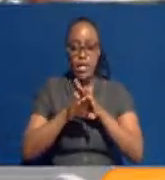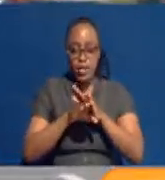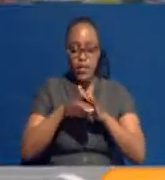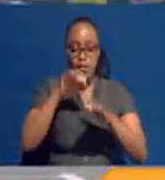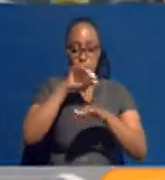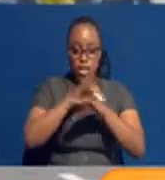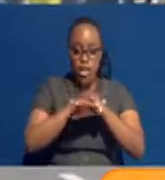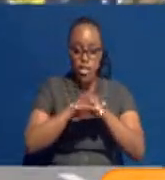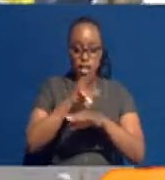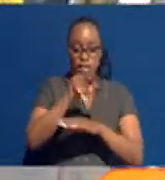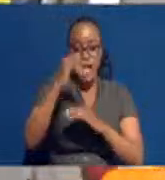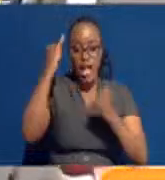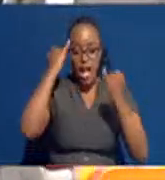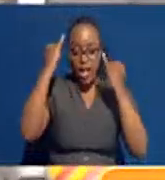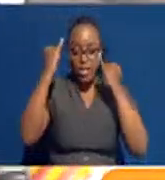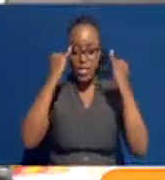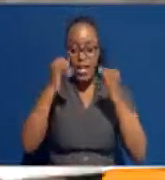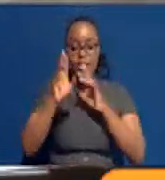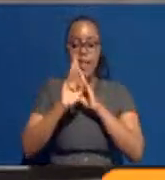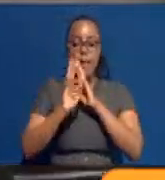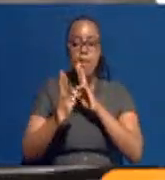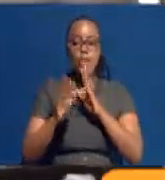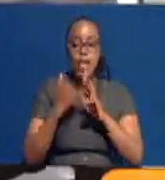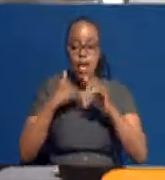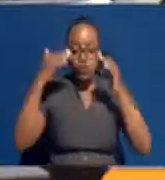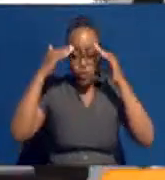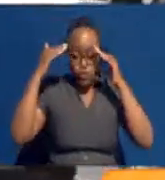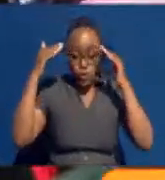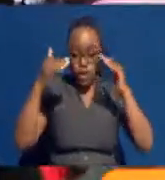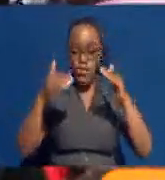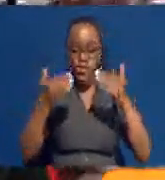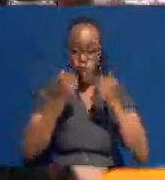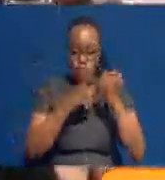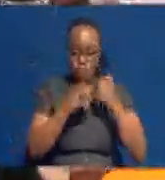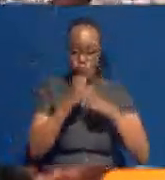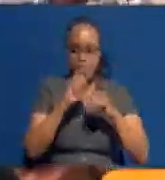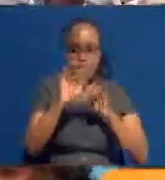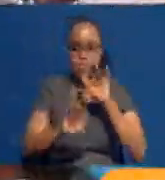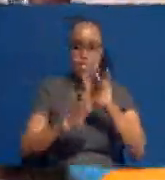their ideas. The report calls for focus on robust